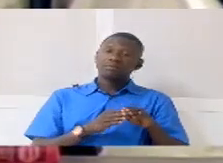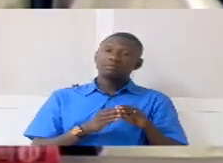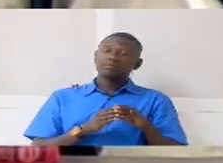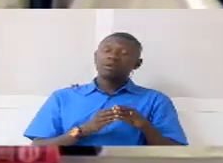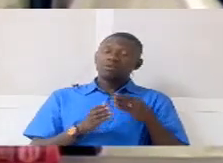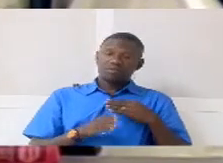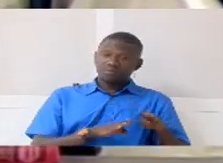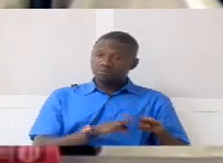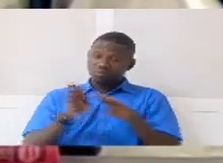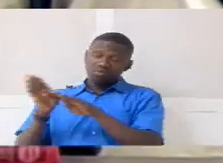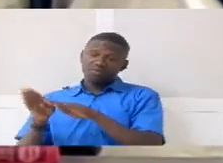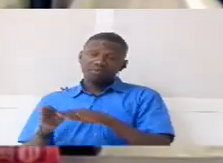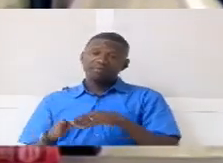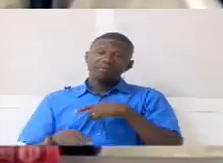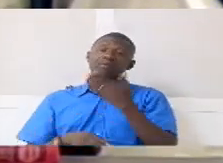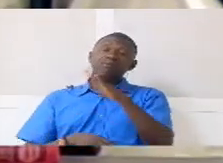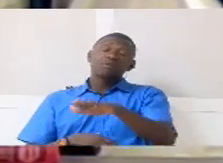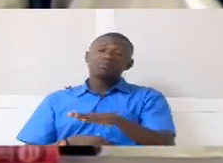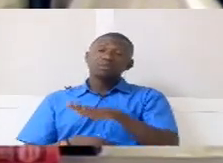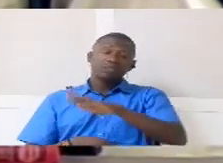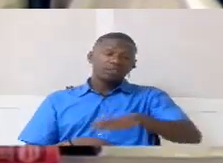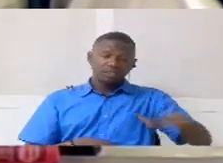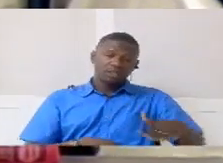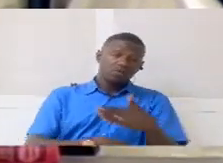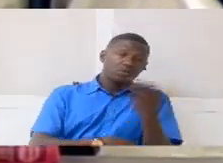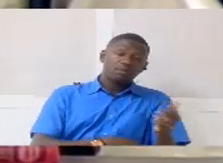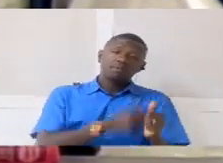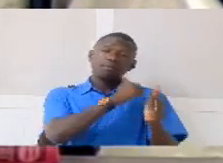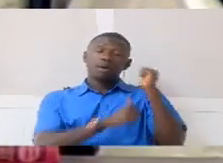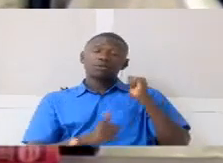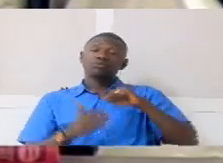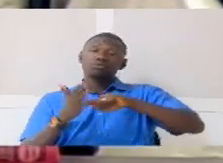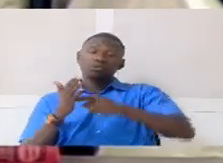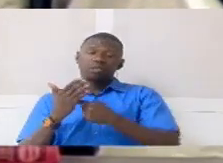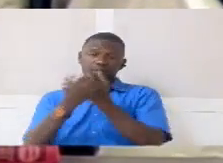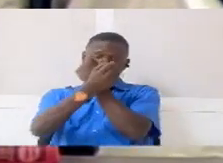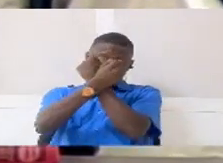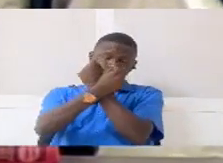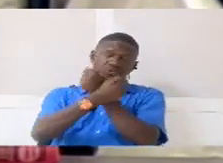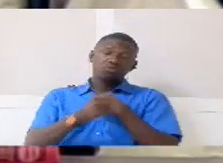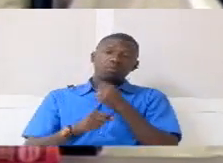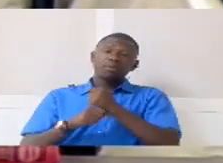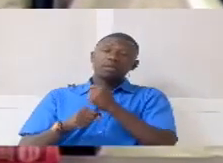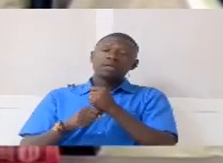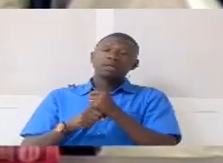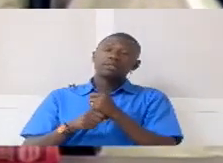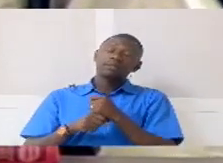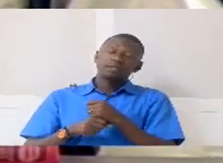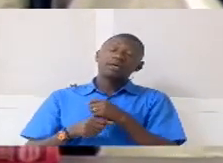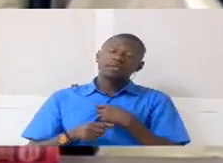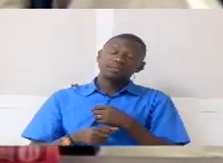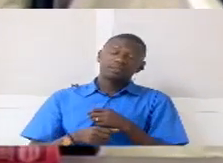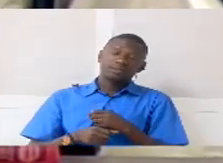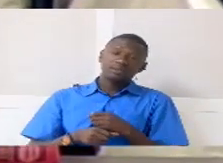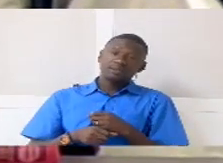I was moved from the Juvenile Wing back to Mile 2 to become the Commissioner of Administration. Me also, I was there